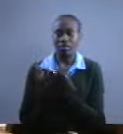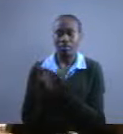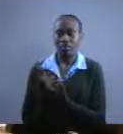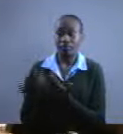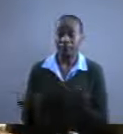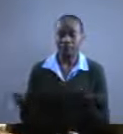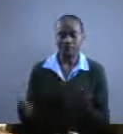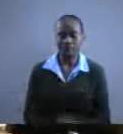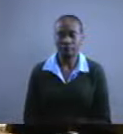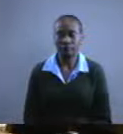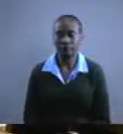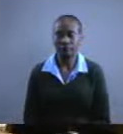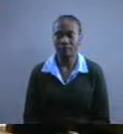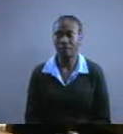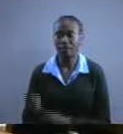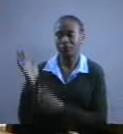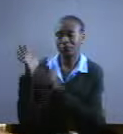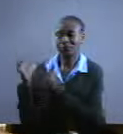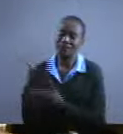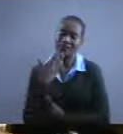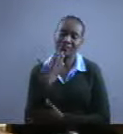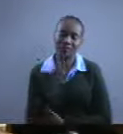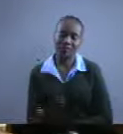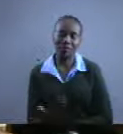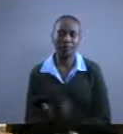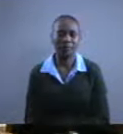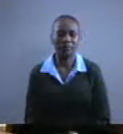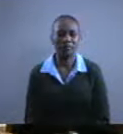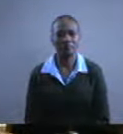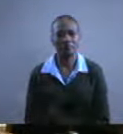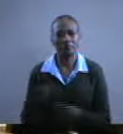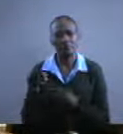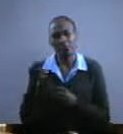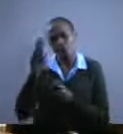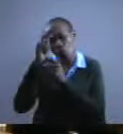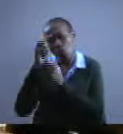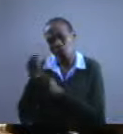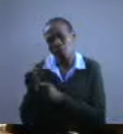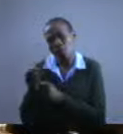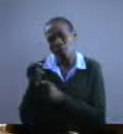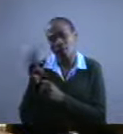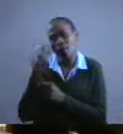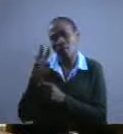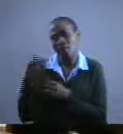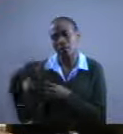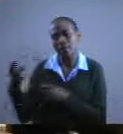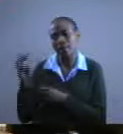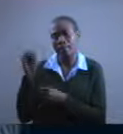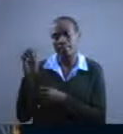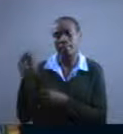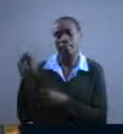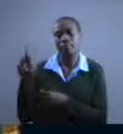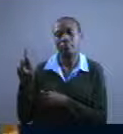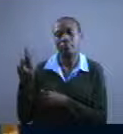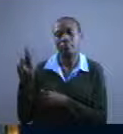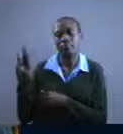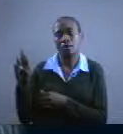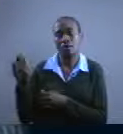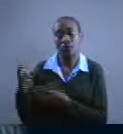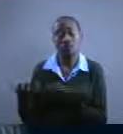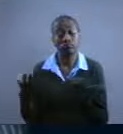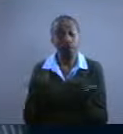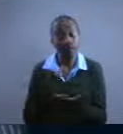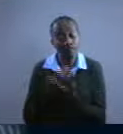Thank you very much, Honorable Speaker. Honorable Van der Merwe, the fact